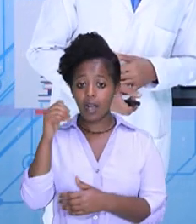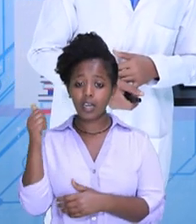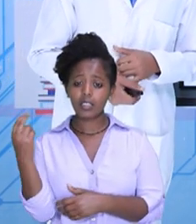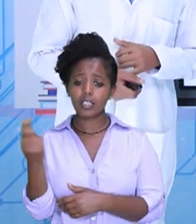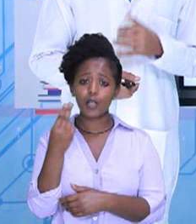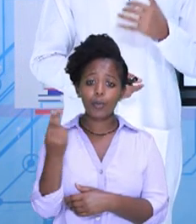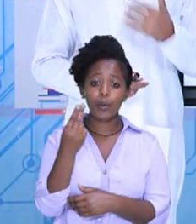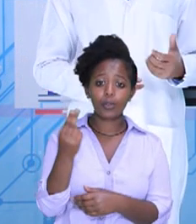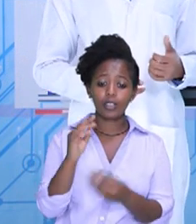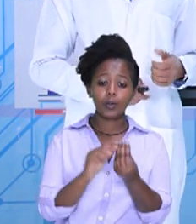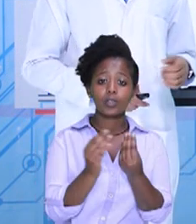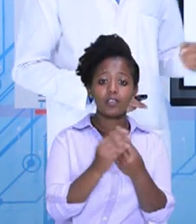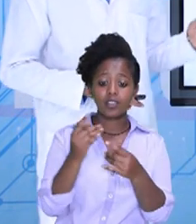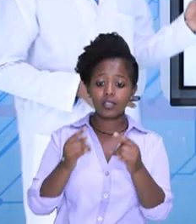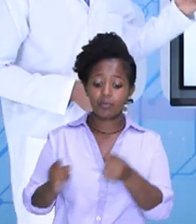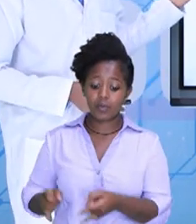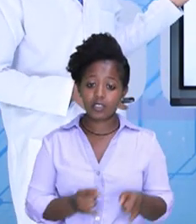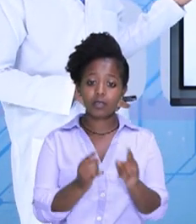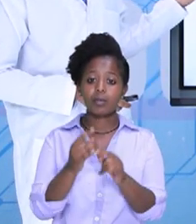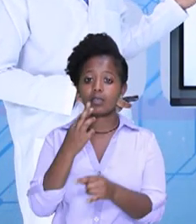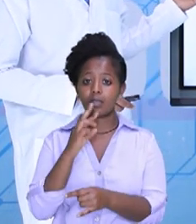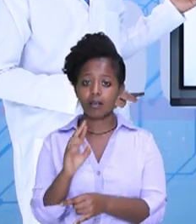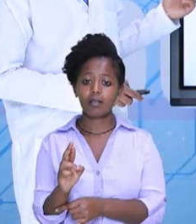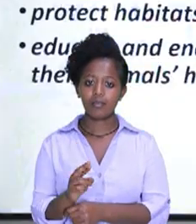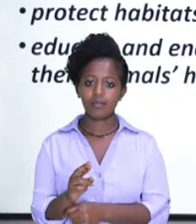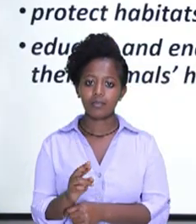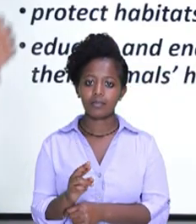Another important conservation measurements are